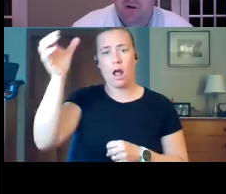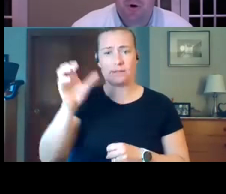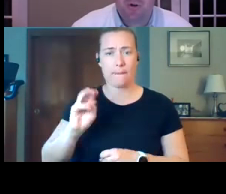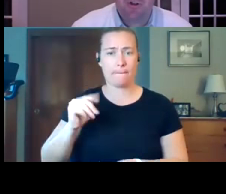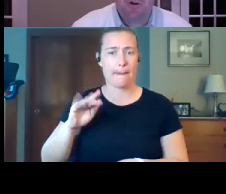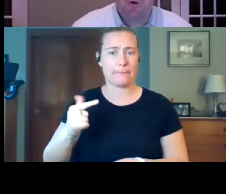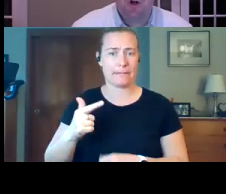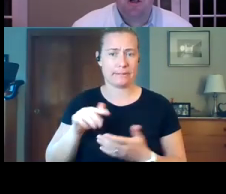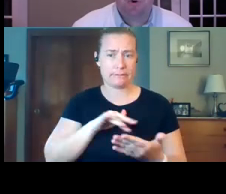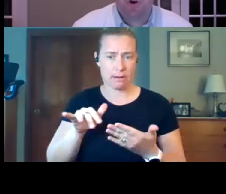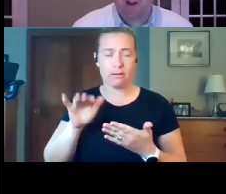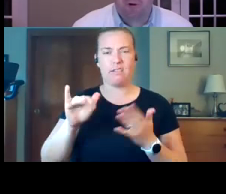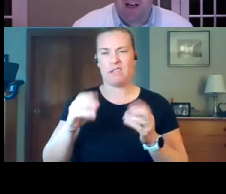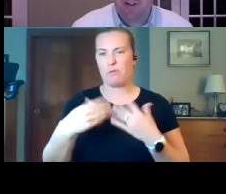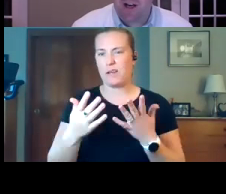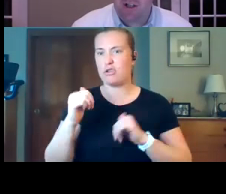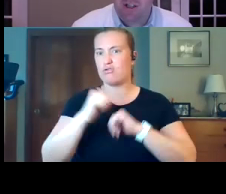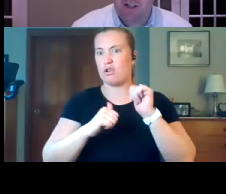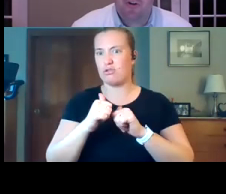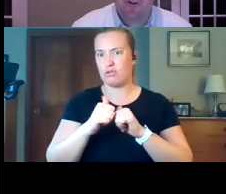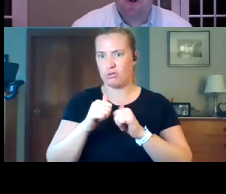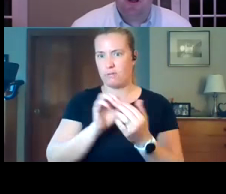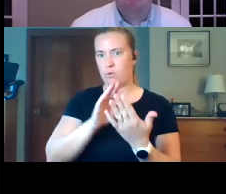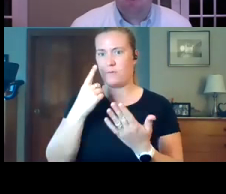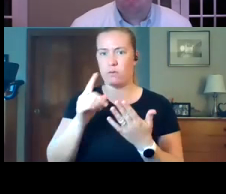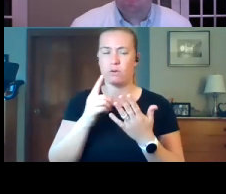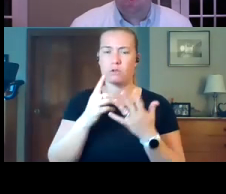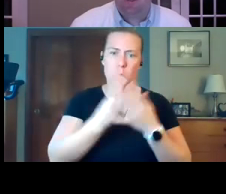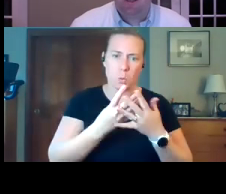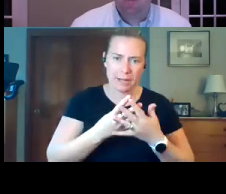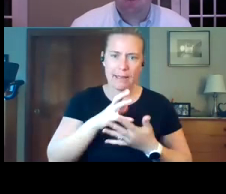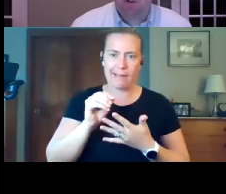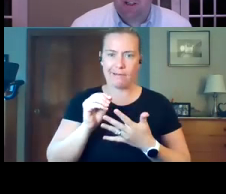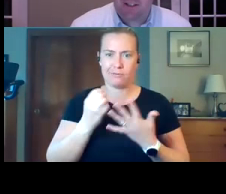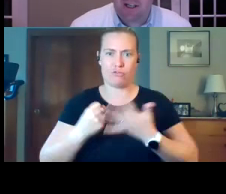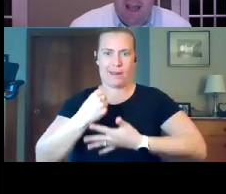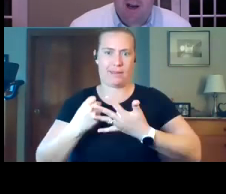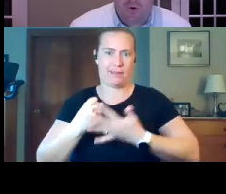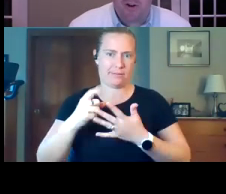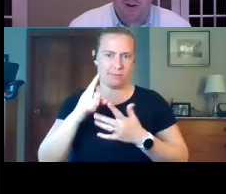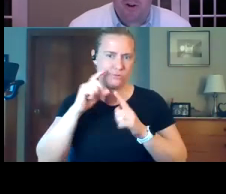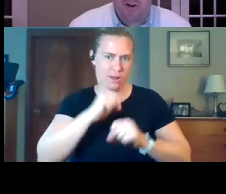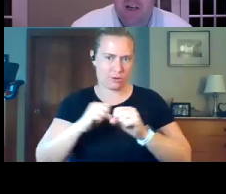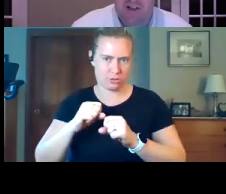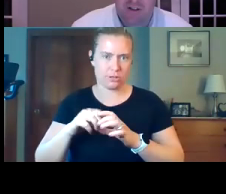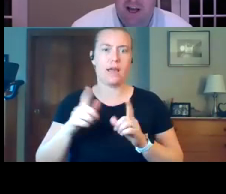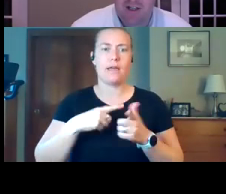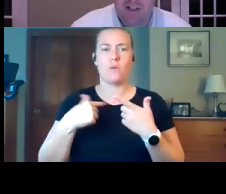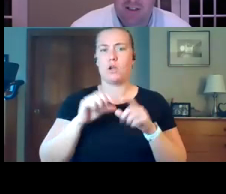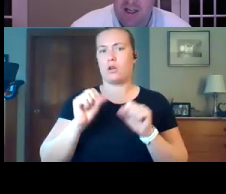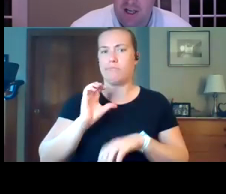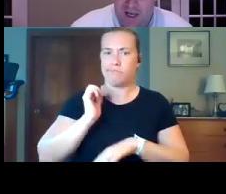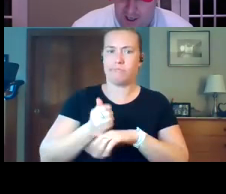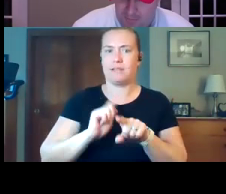structured approach to sorting and rating strategies and ultimately develops conceptually distinct categories of implementation